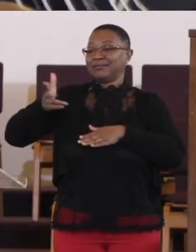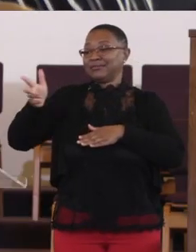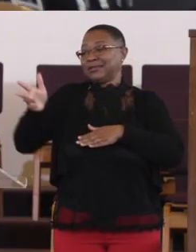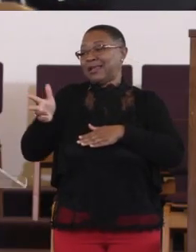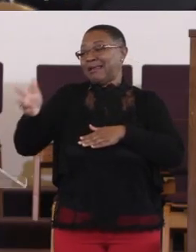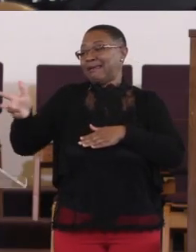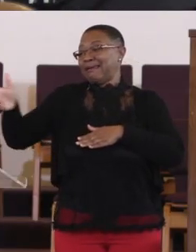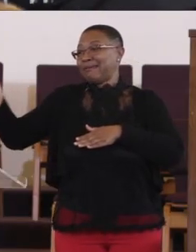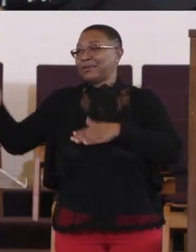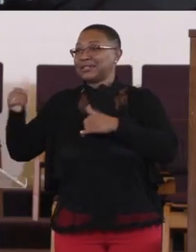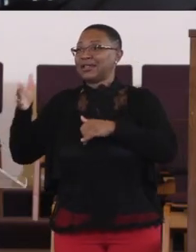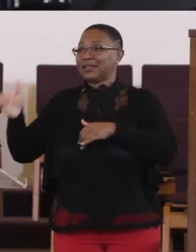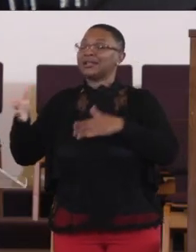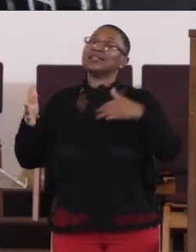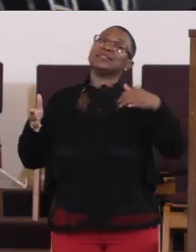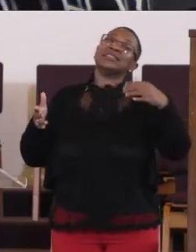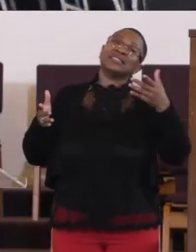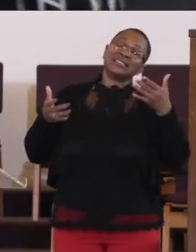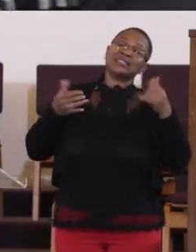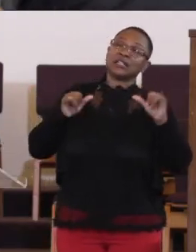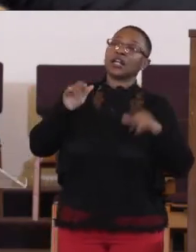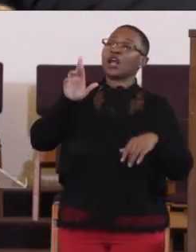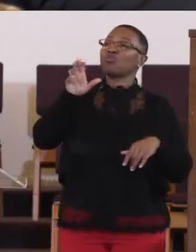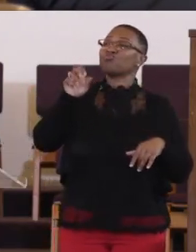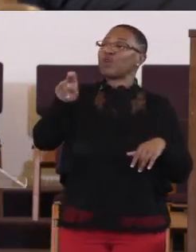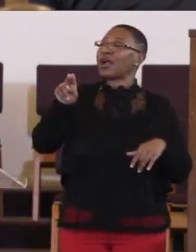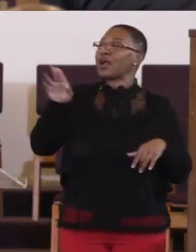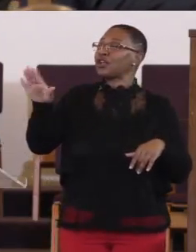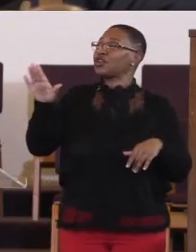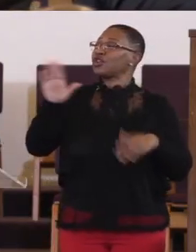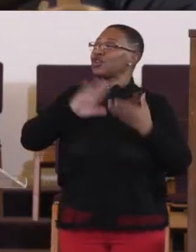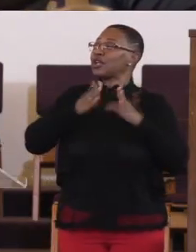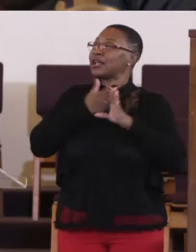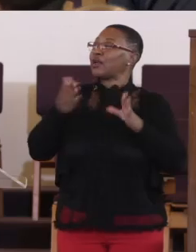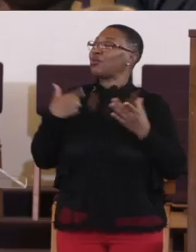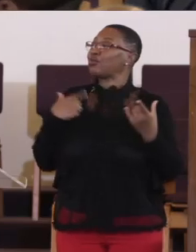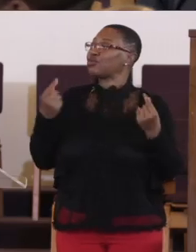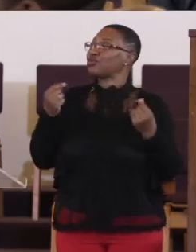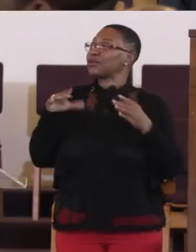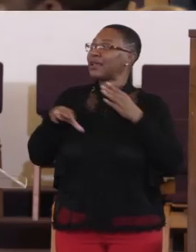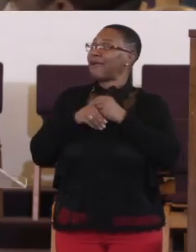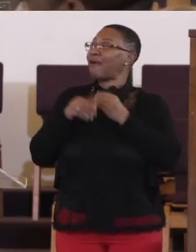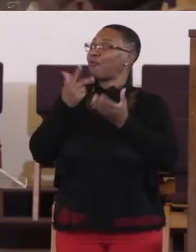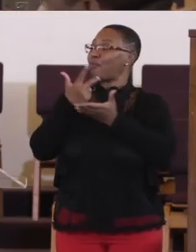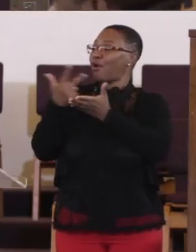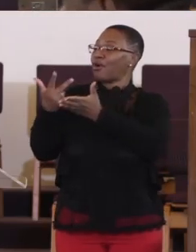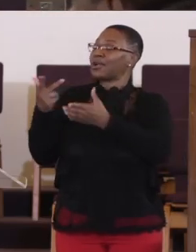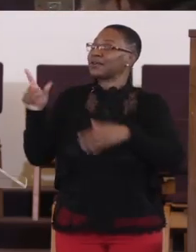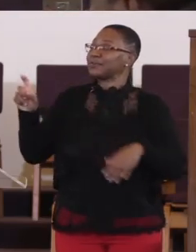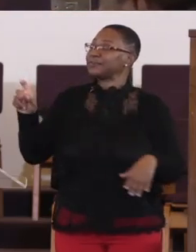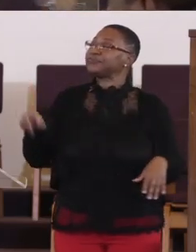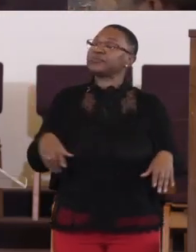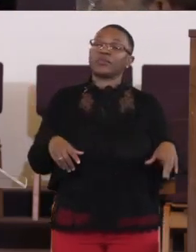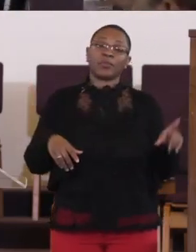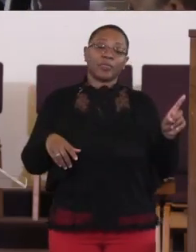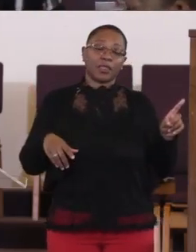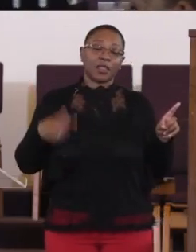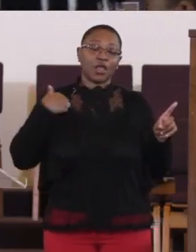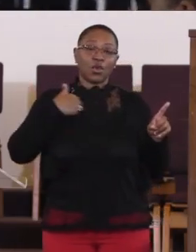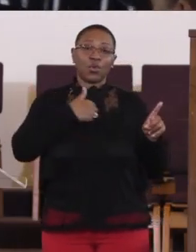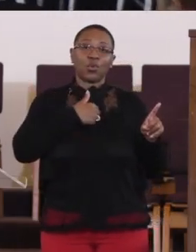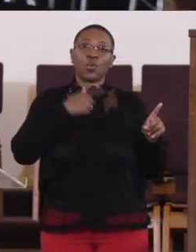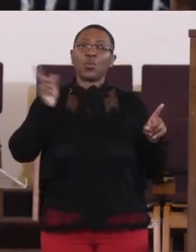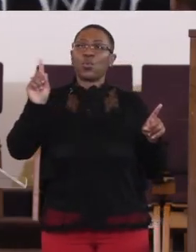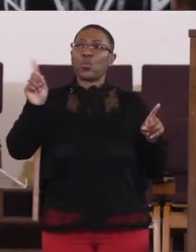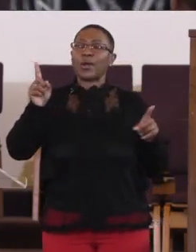side streets, Ron? So I'm going to ask Ron Brundage, your neighbor, what we're doing about parking. So what block of Warren are